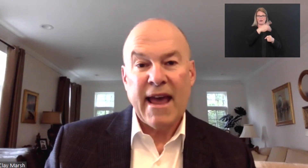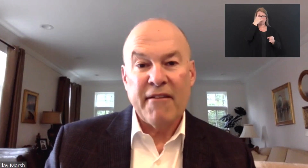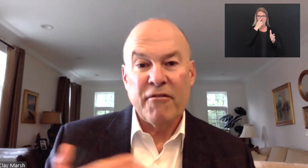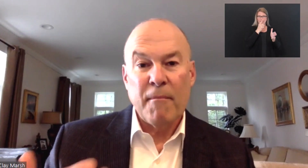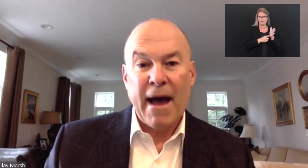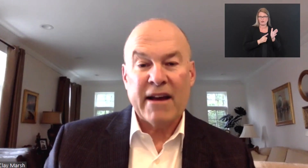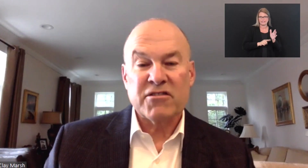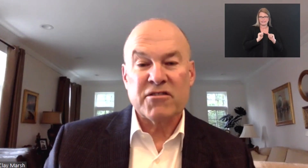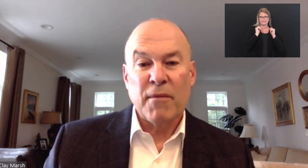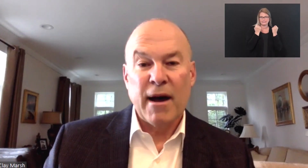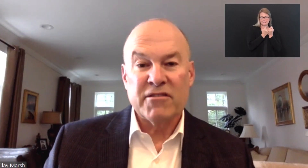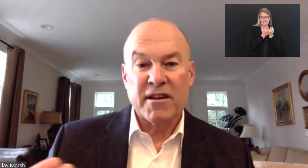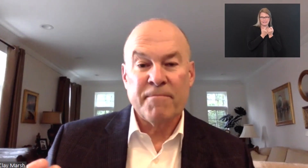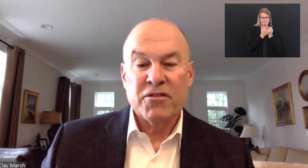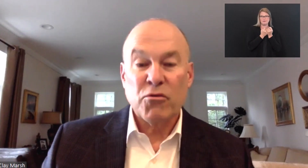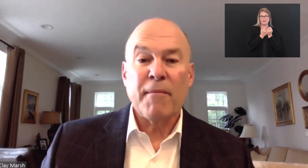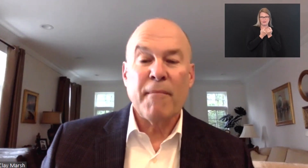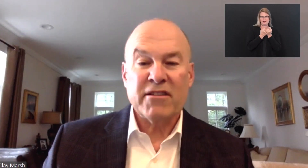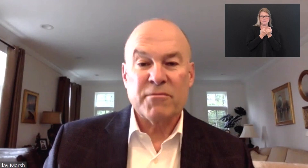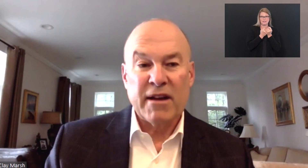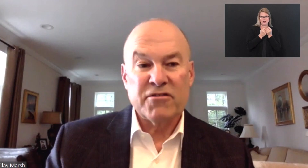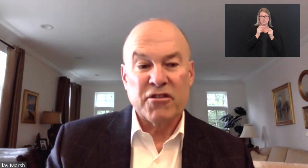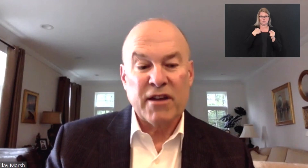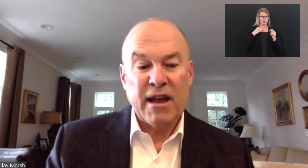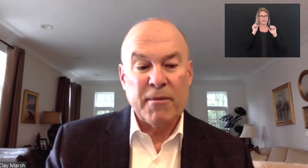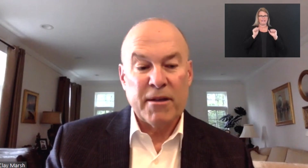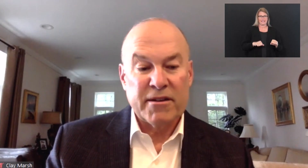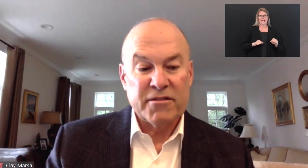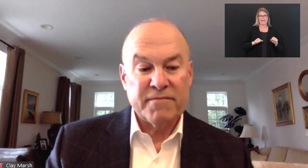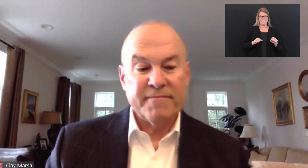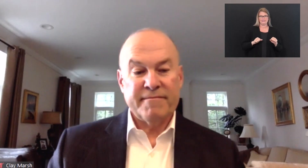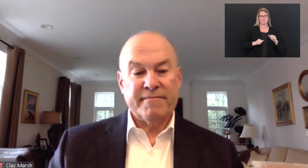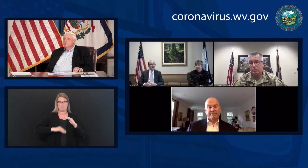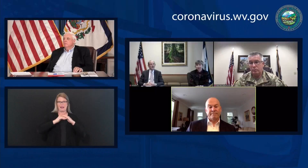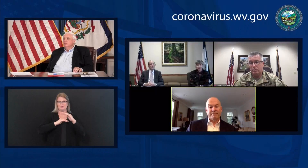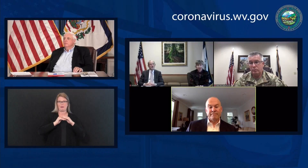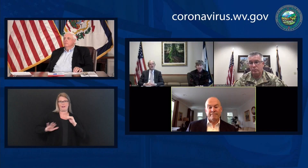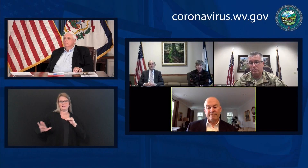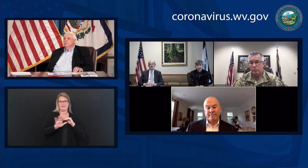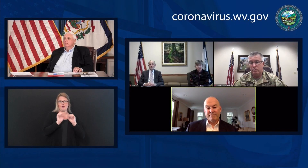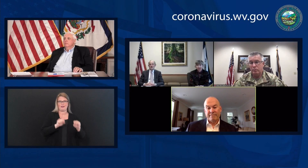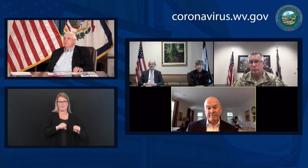could maximize their capability.